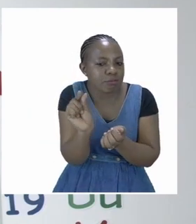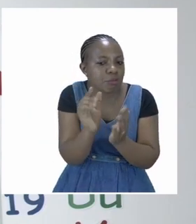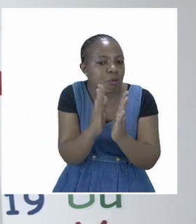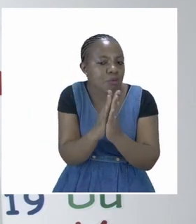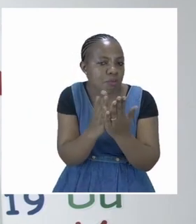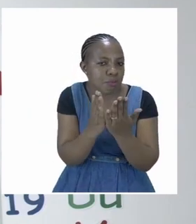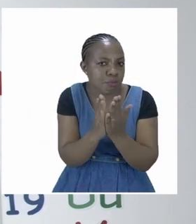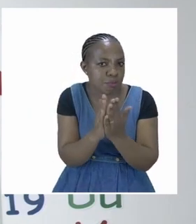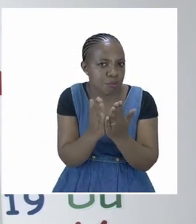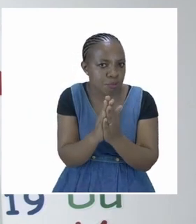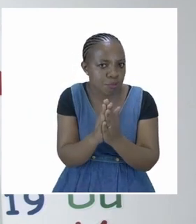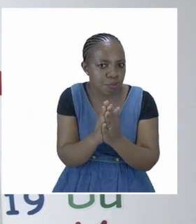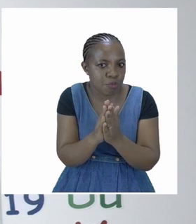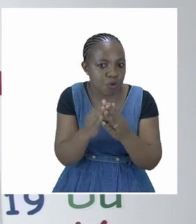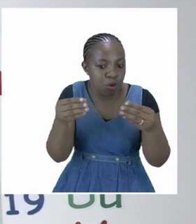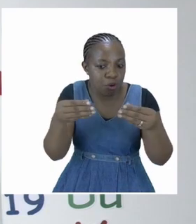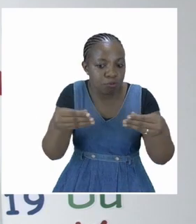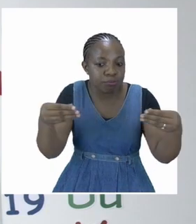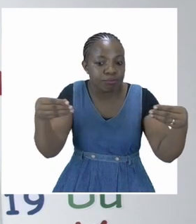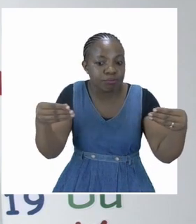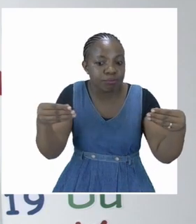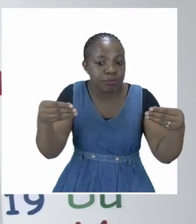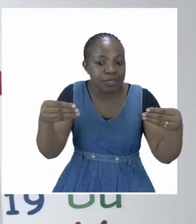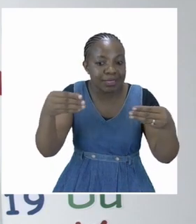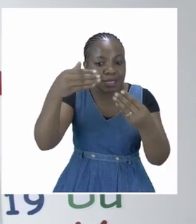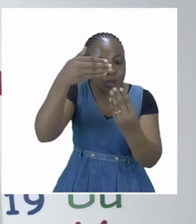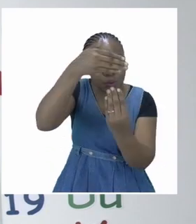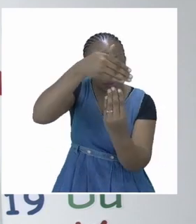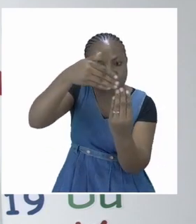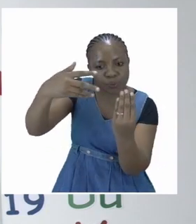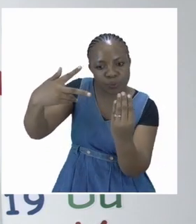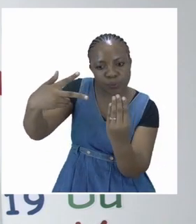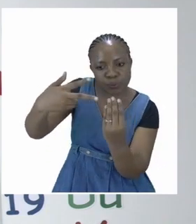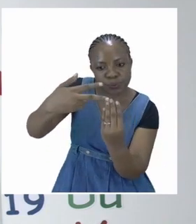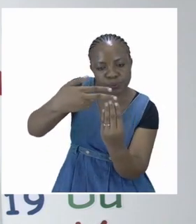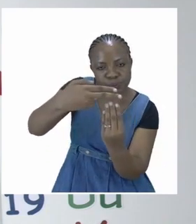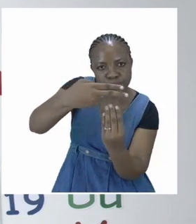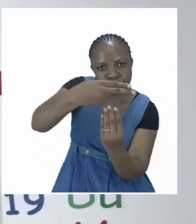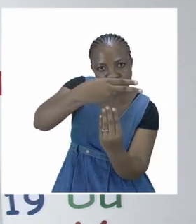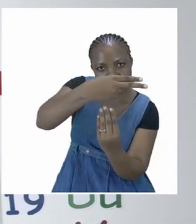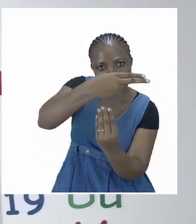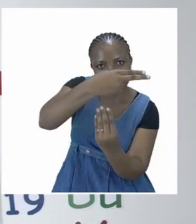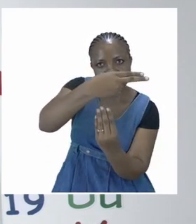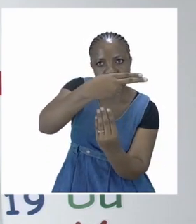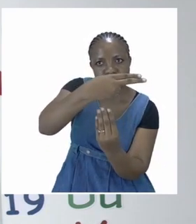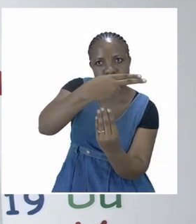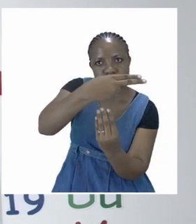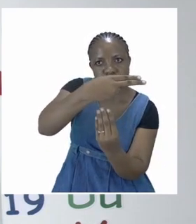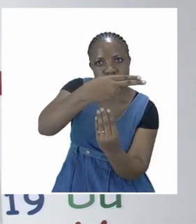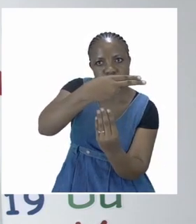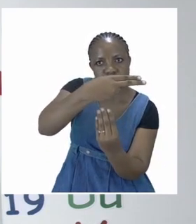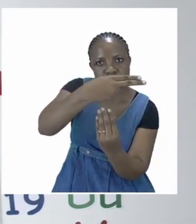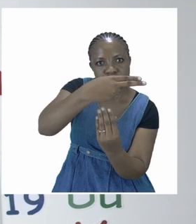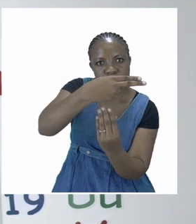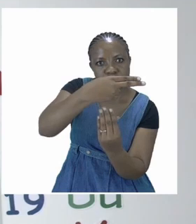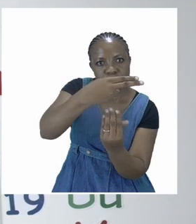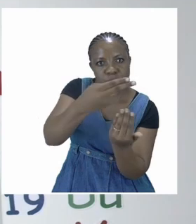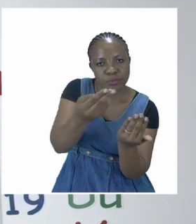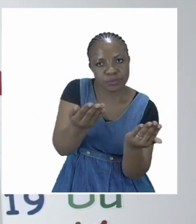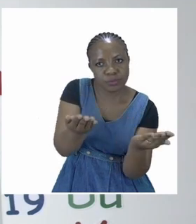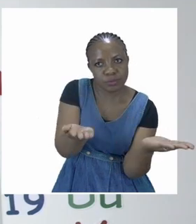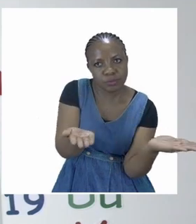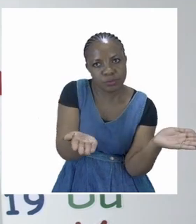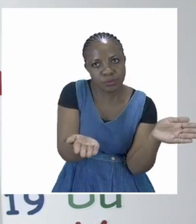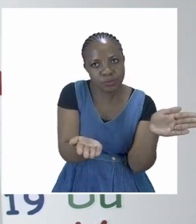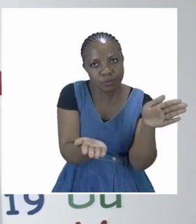booklet. Please cut the top of the lesson booklet with a pair of scissors and fold